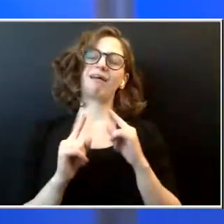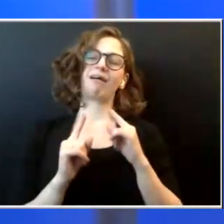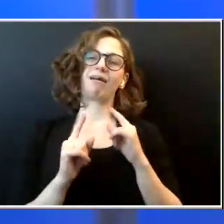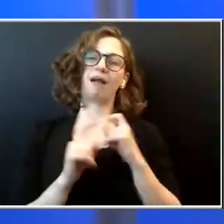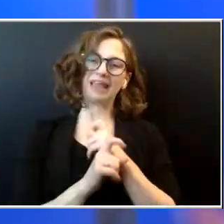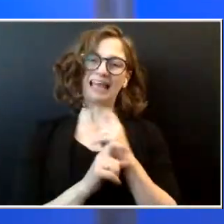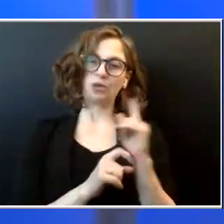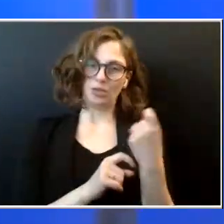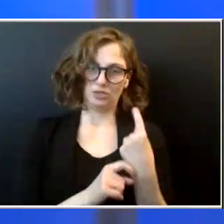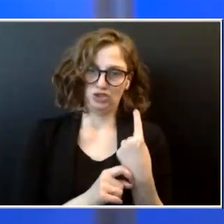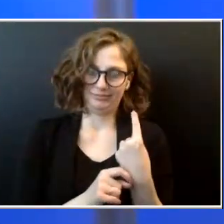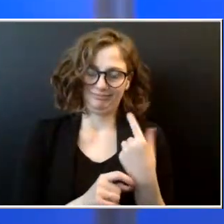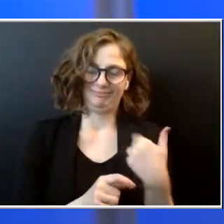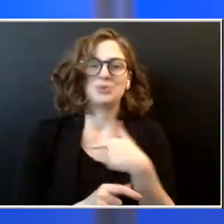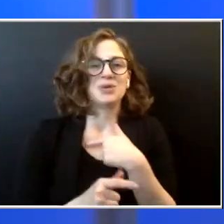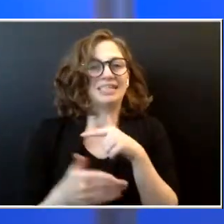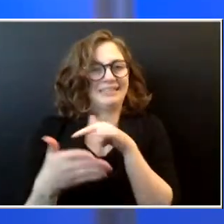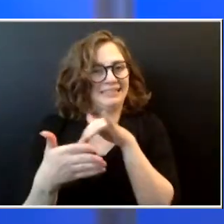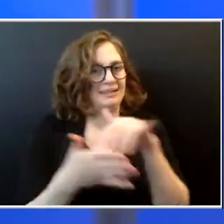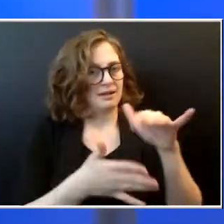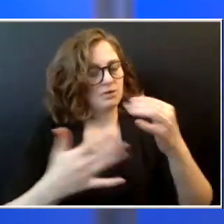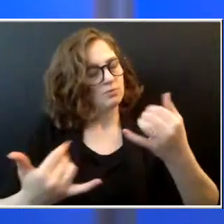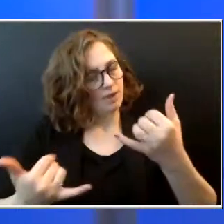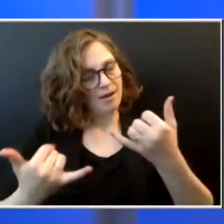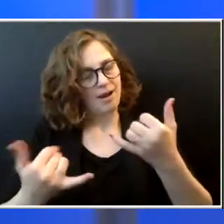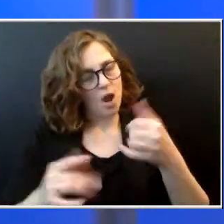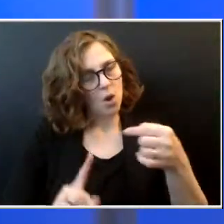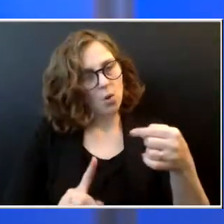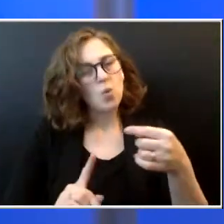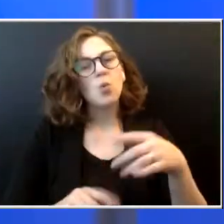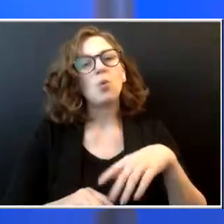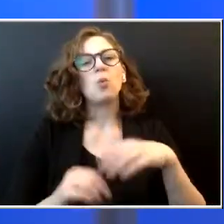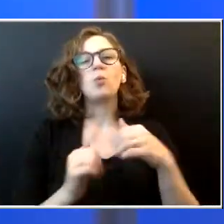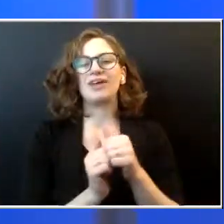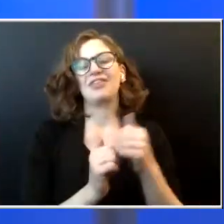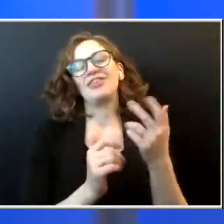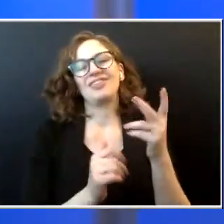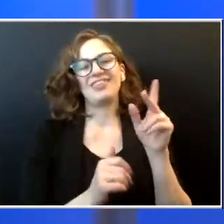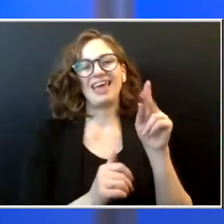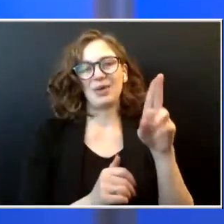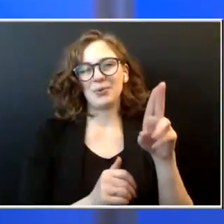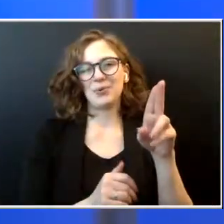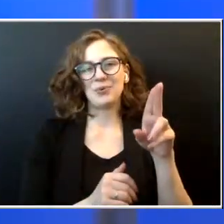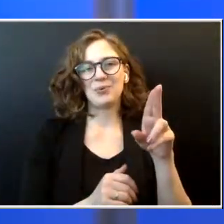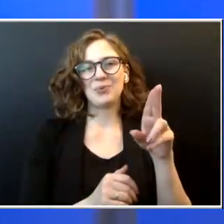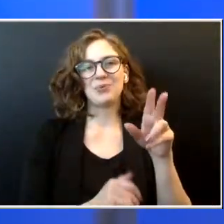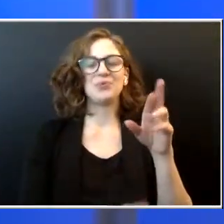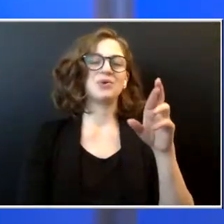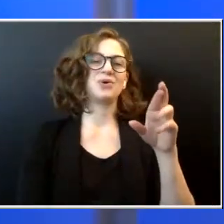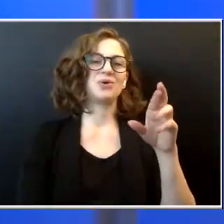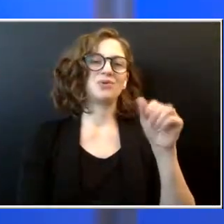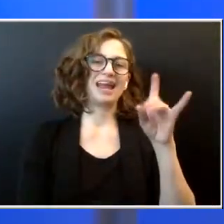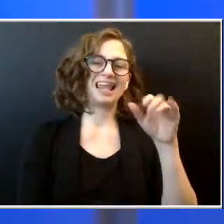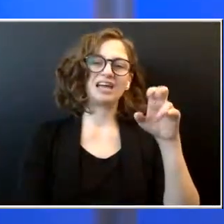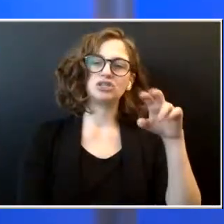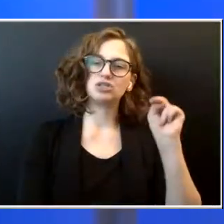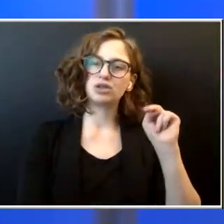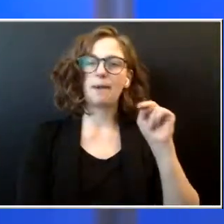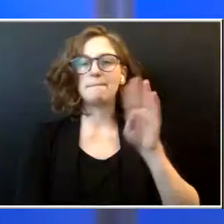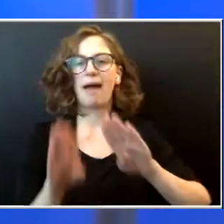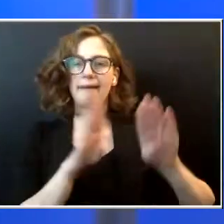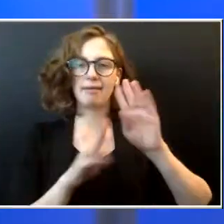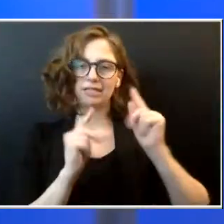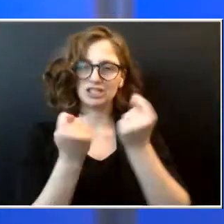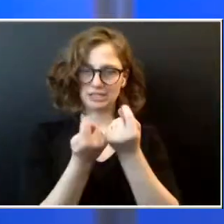now with the KU radiation biology team. And so